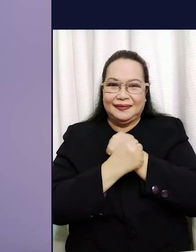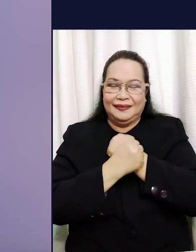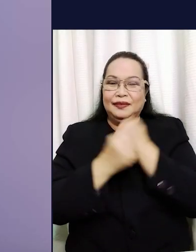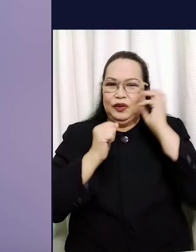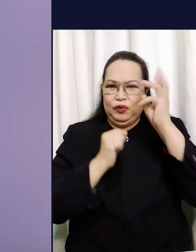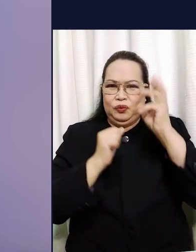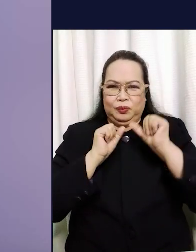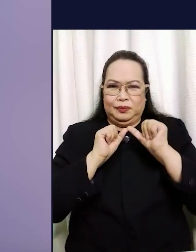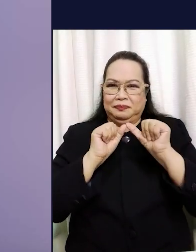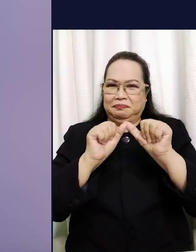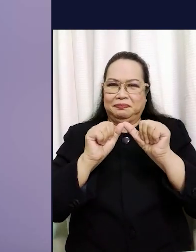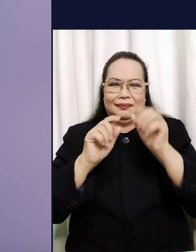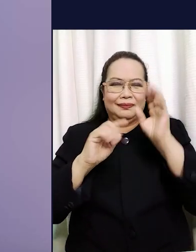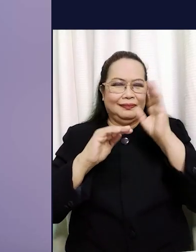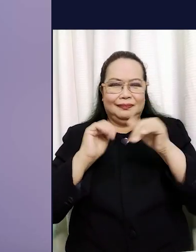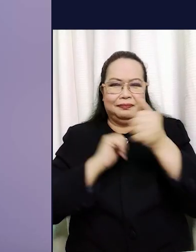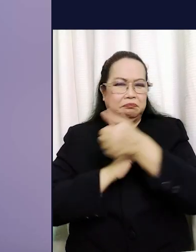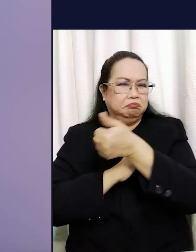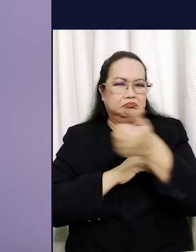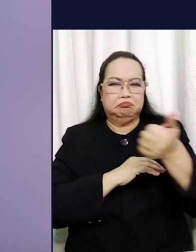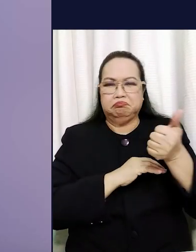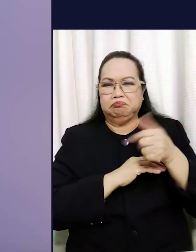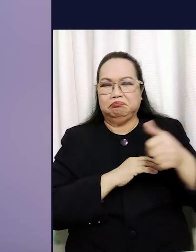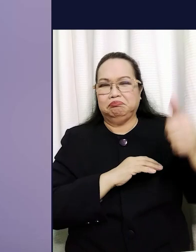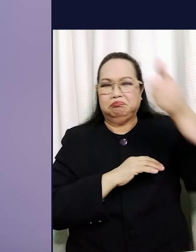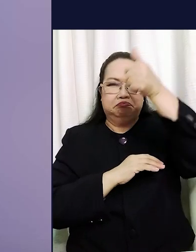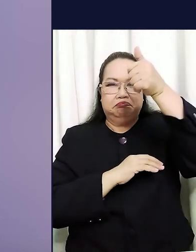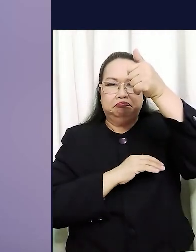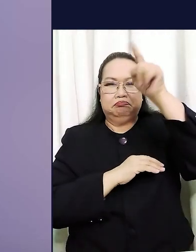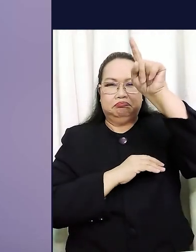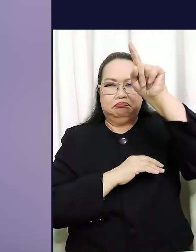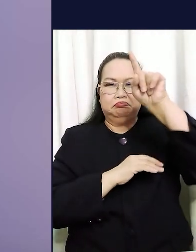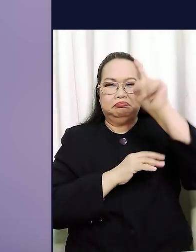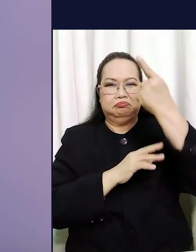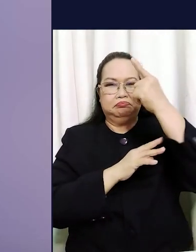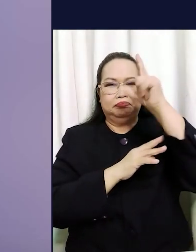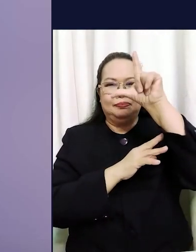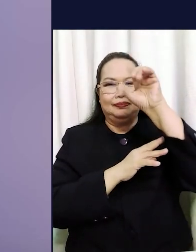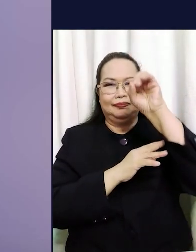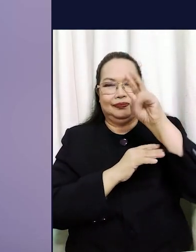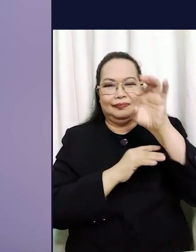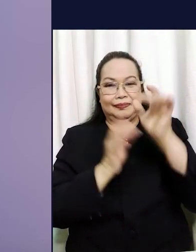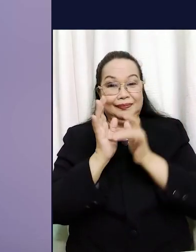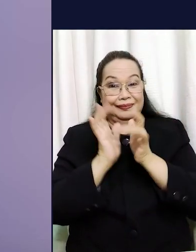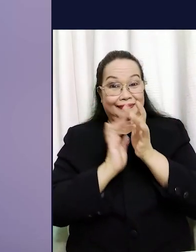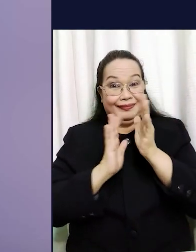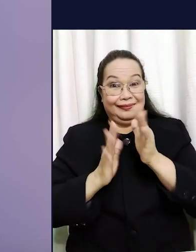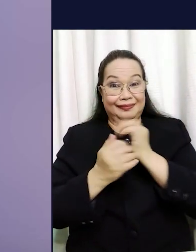three, but the greatest of this is love.